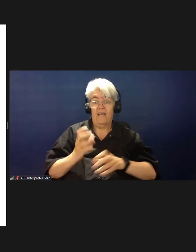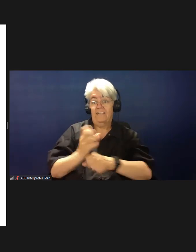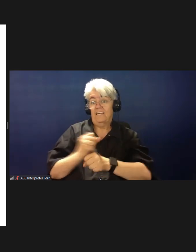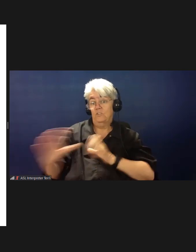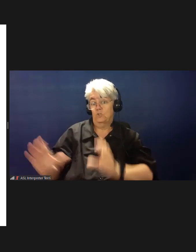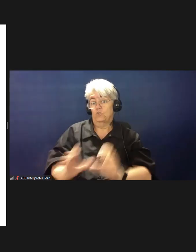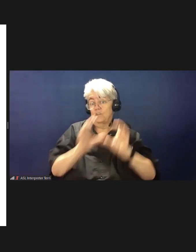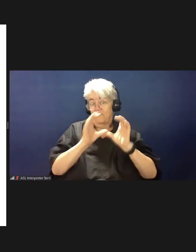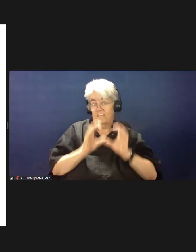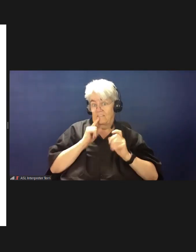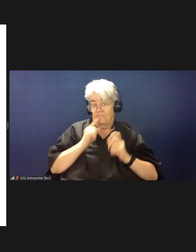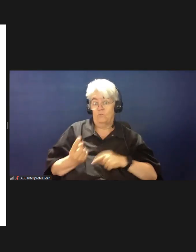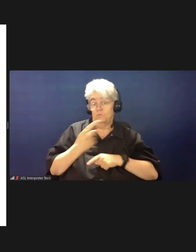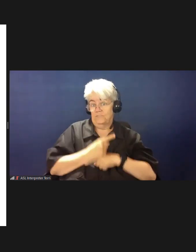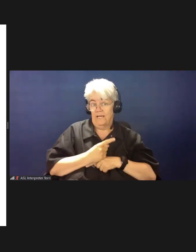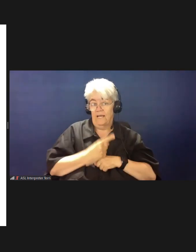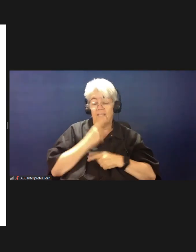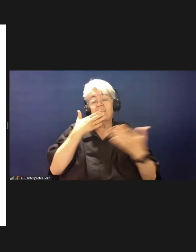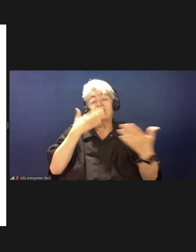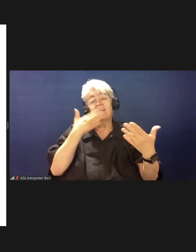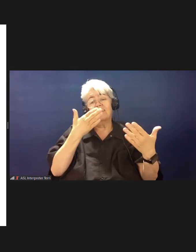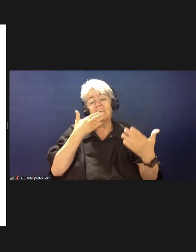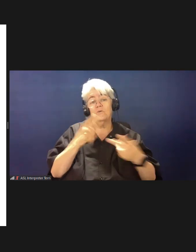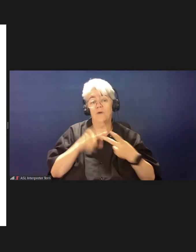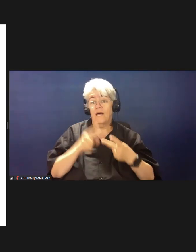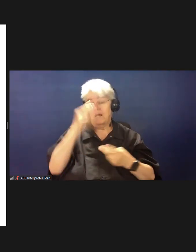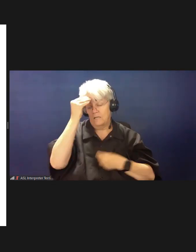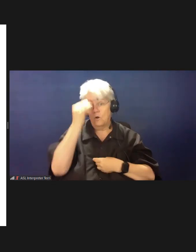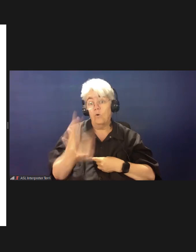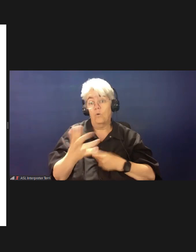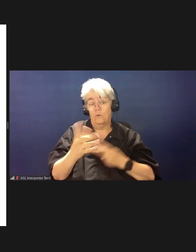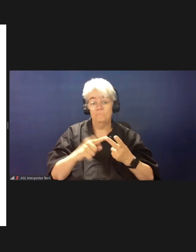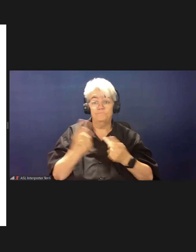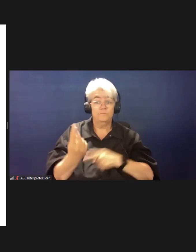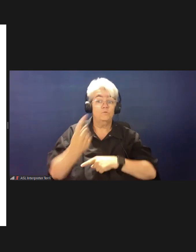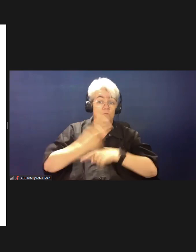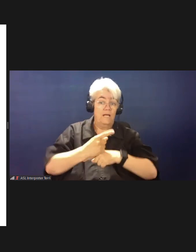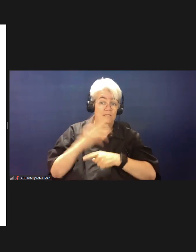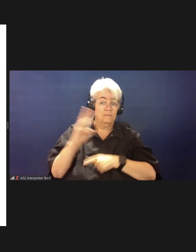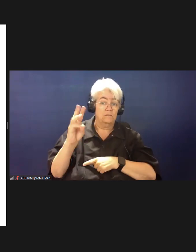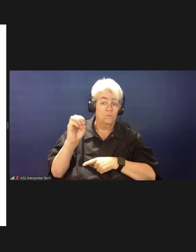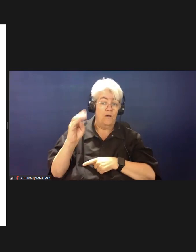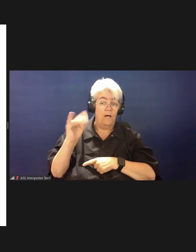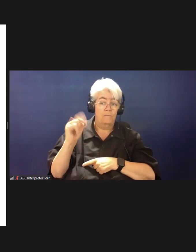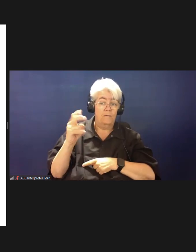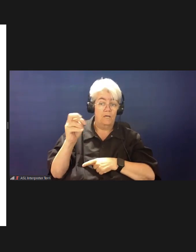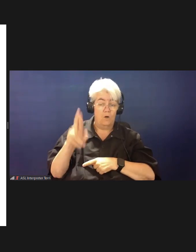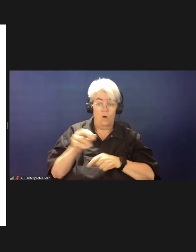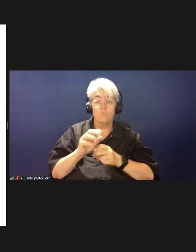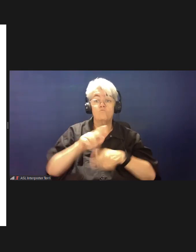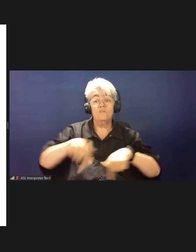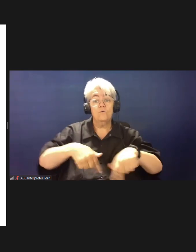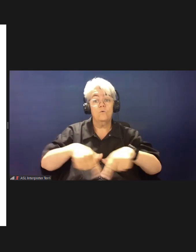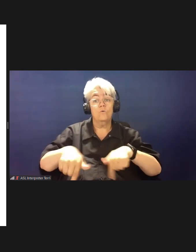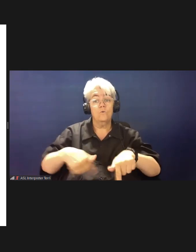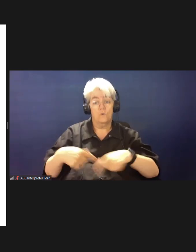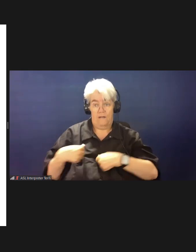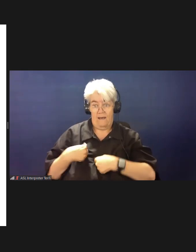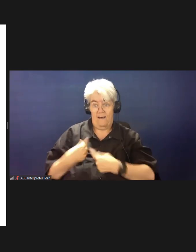of attendance for today. Thanks, everybody. And no, today's webinar has been recorded and will be posted